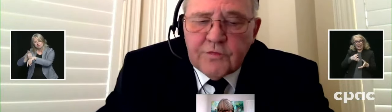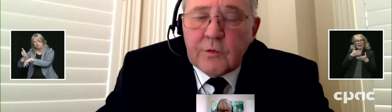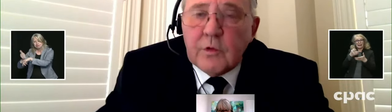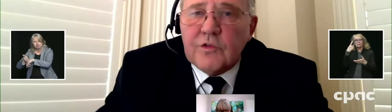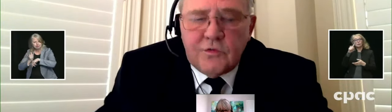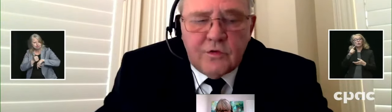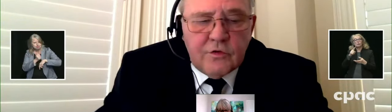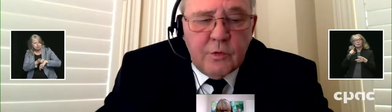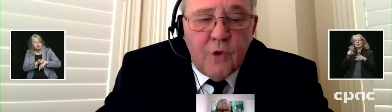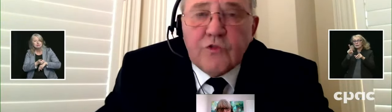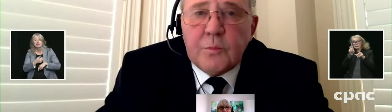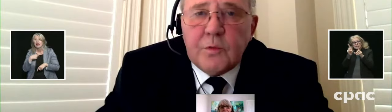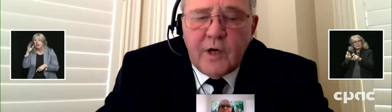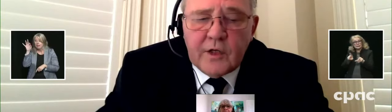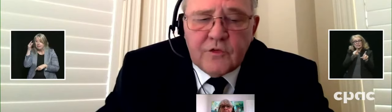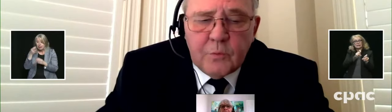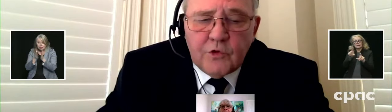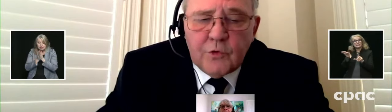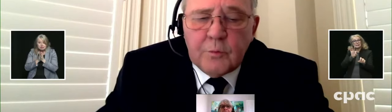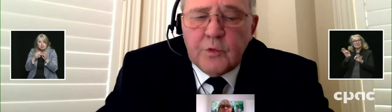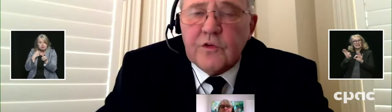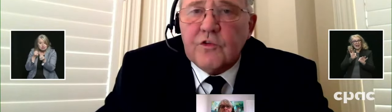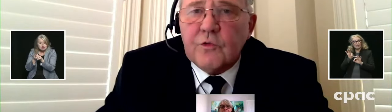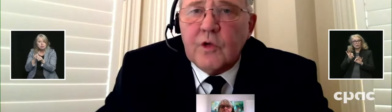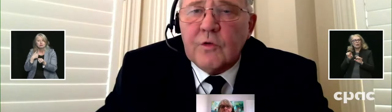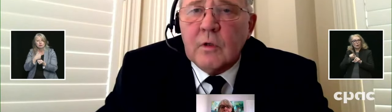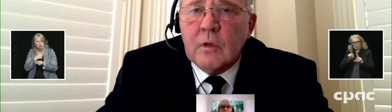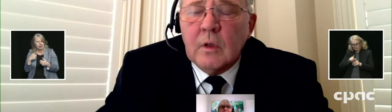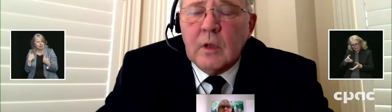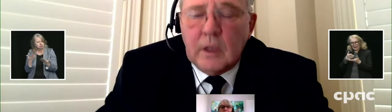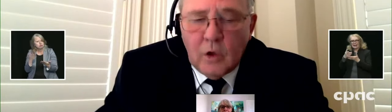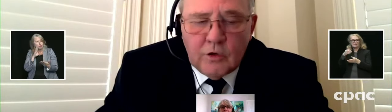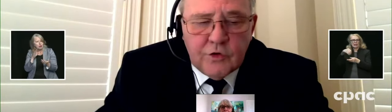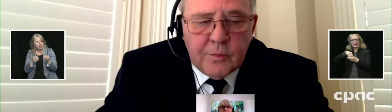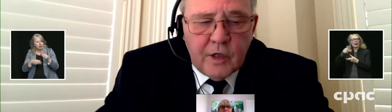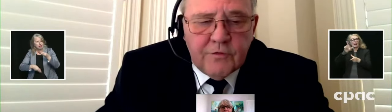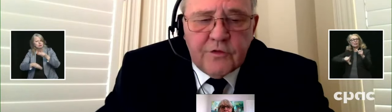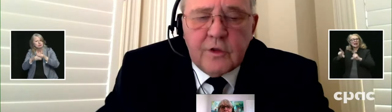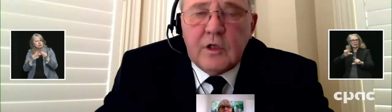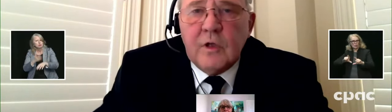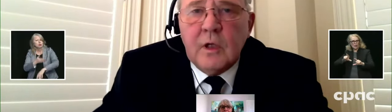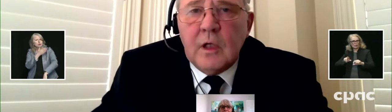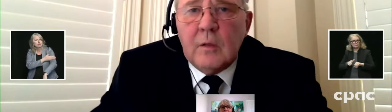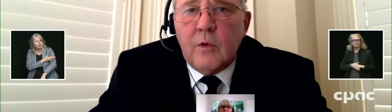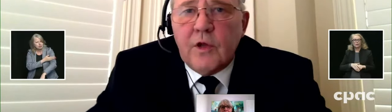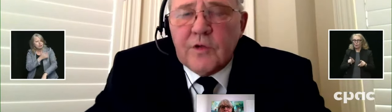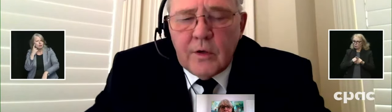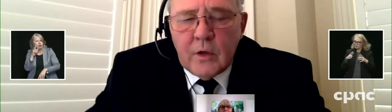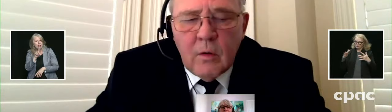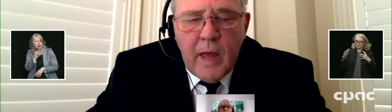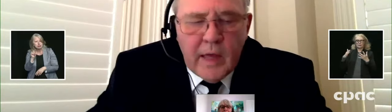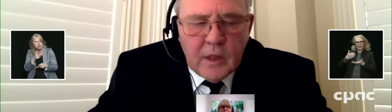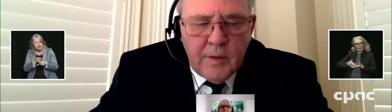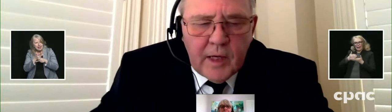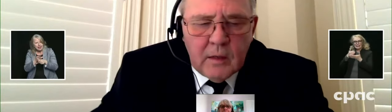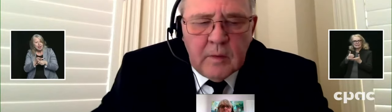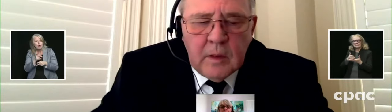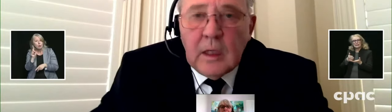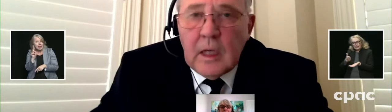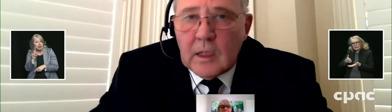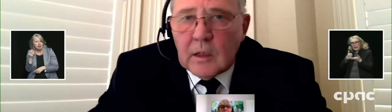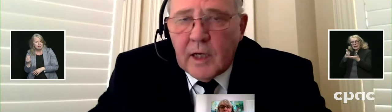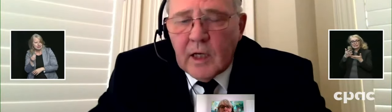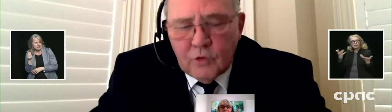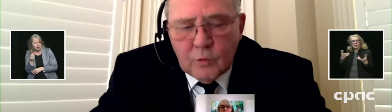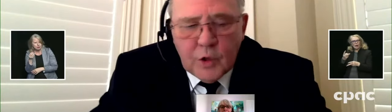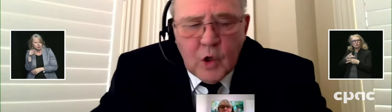requests for federal assistance, we've also provided support to improve the situation in long-term care facilities in both Ontario and Quebec.